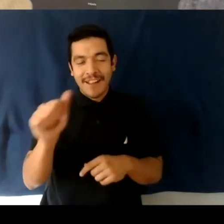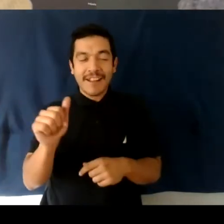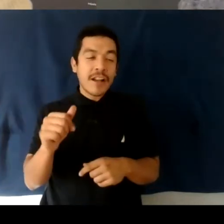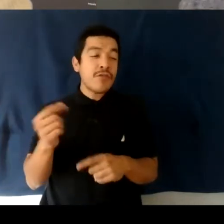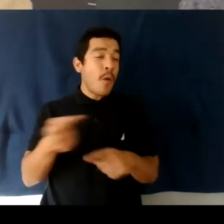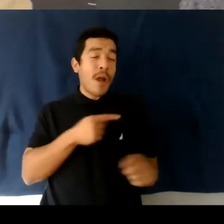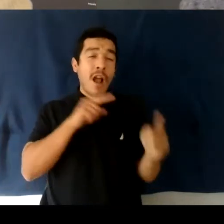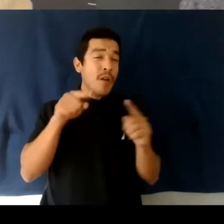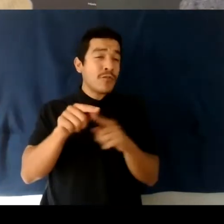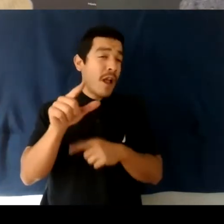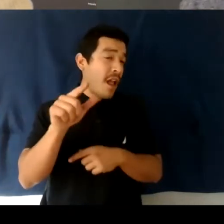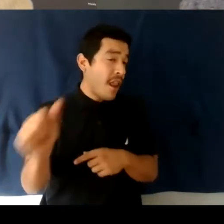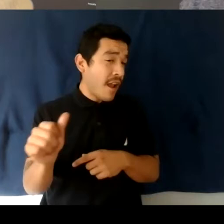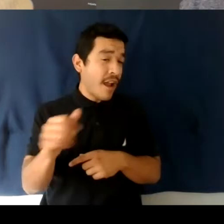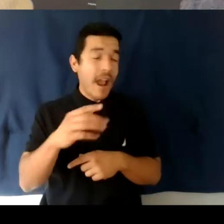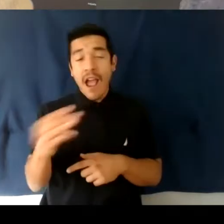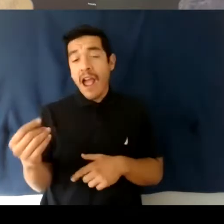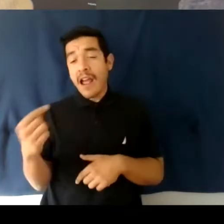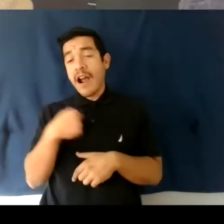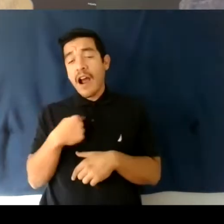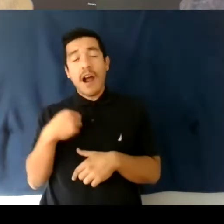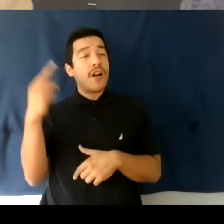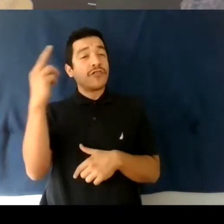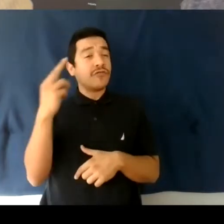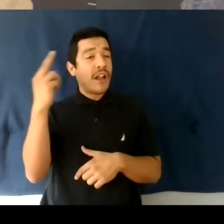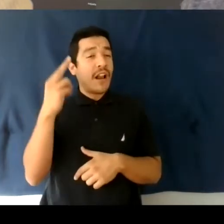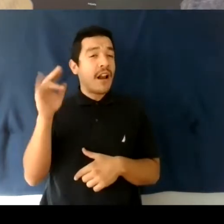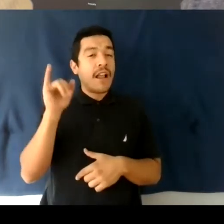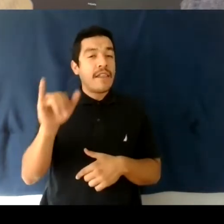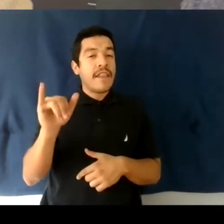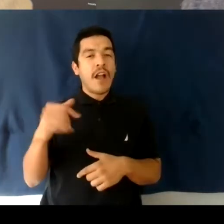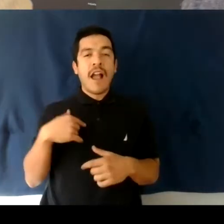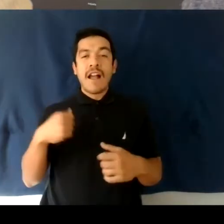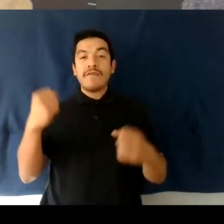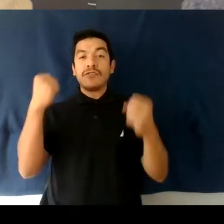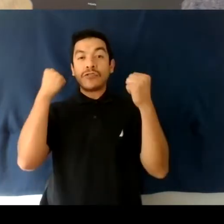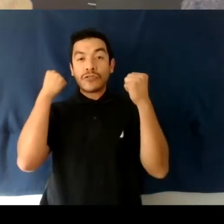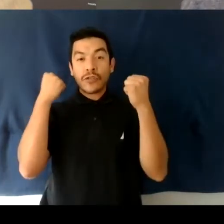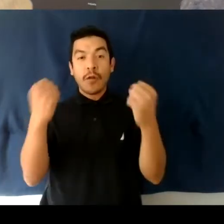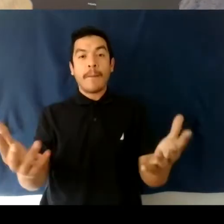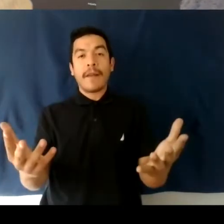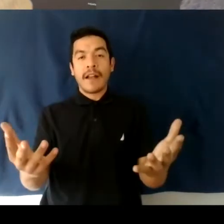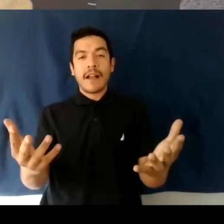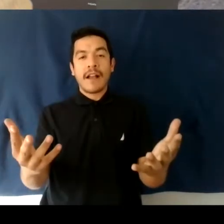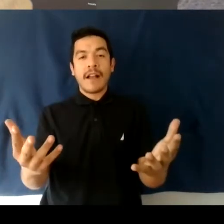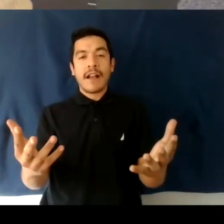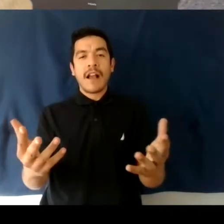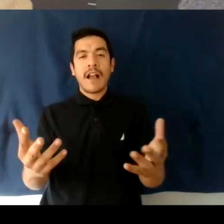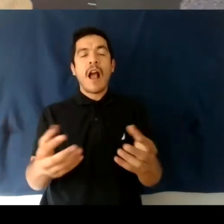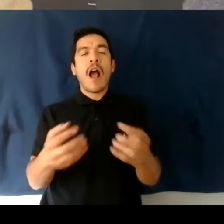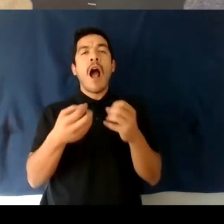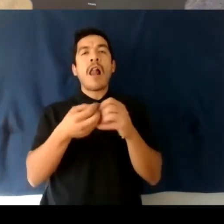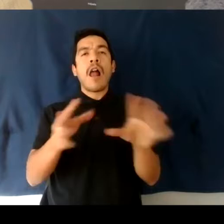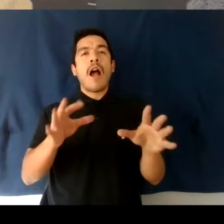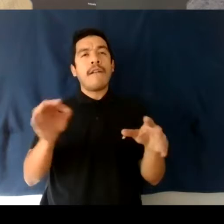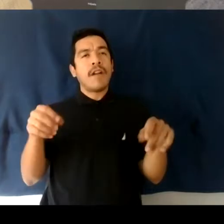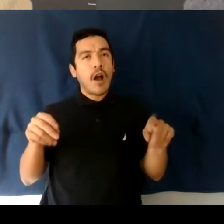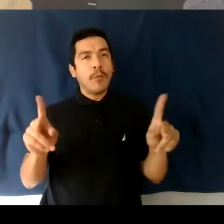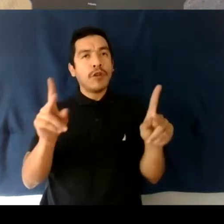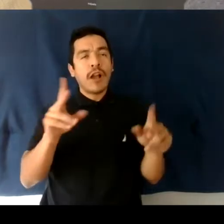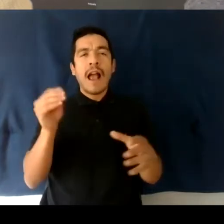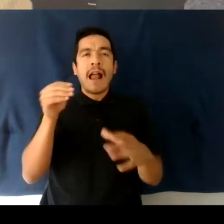to LA, and I realized that there was so much lack of opportunities and access.